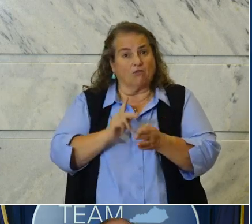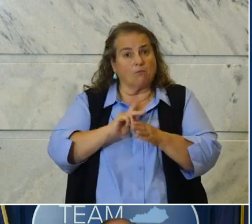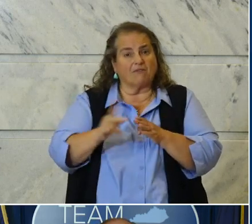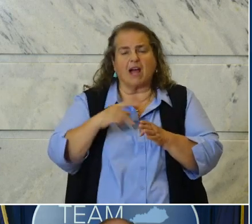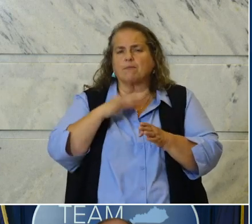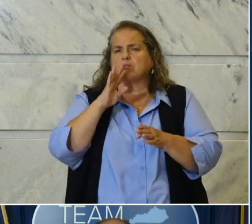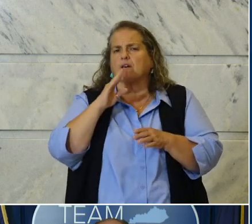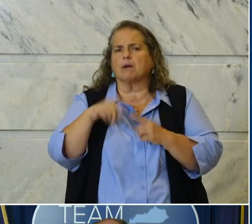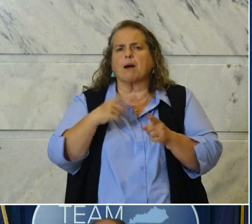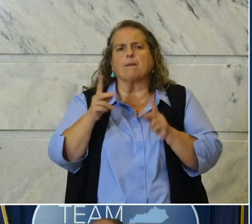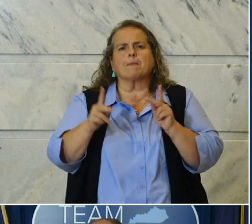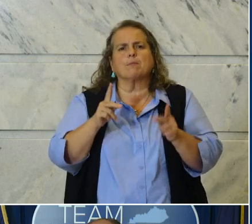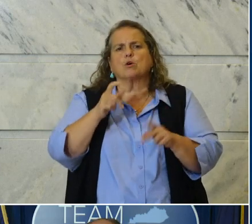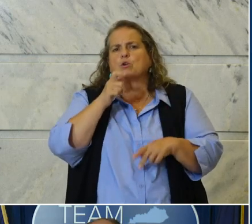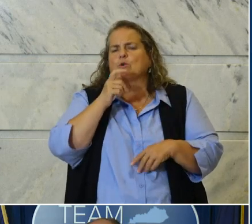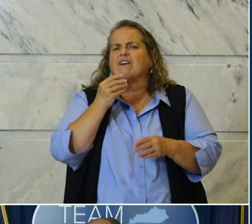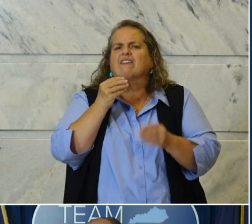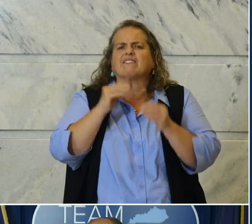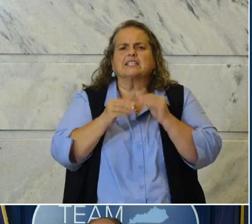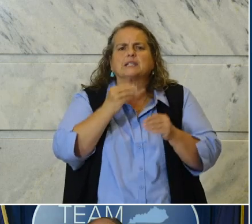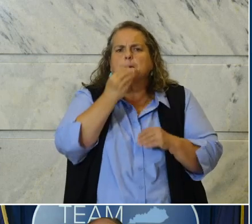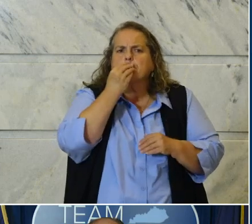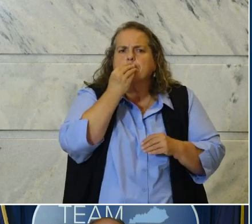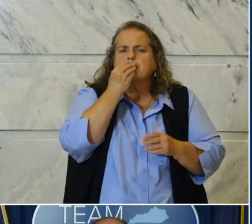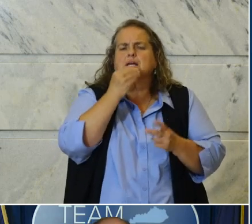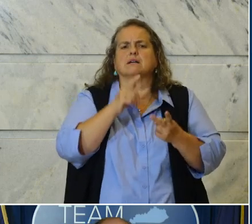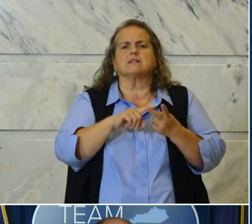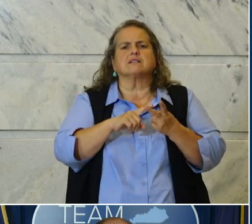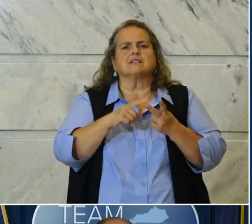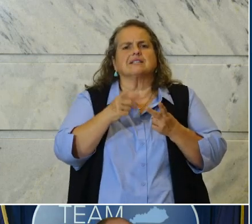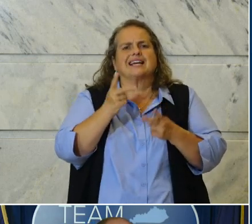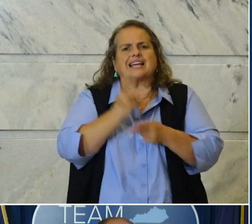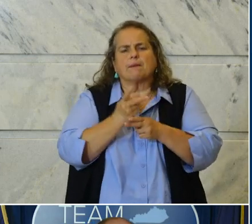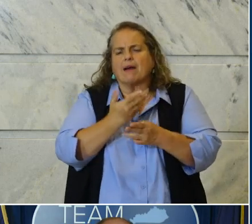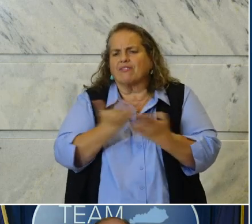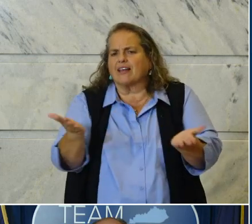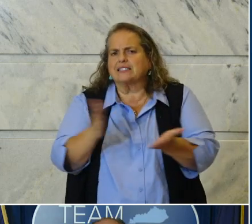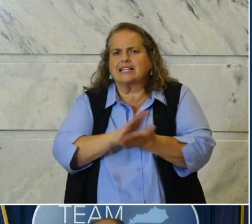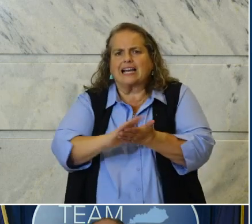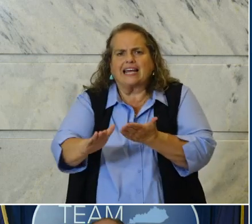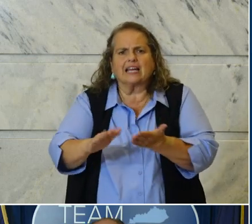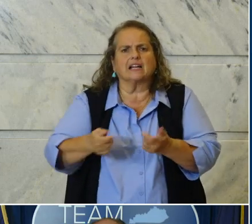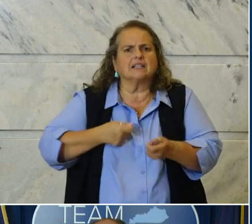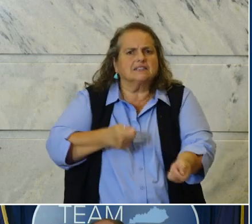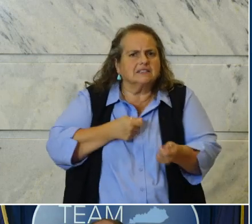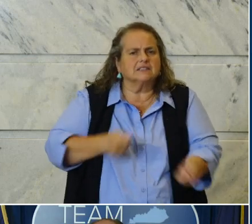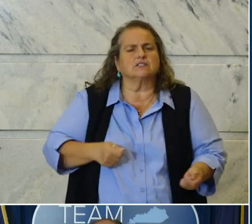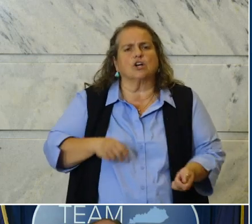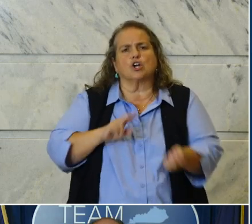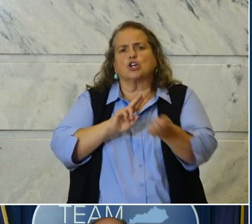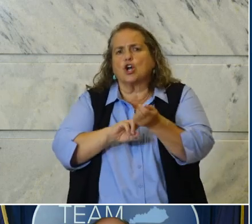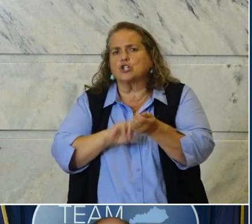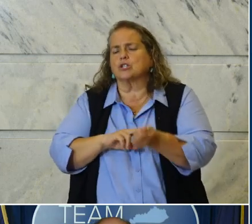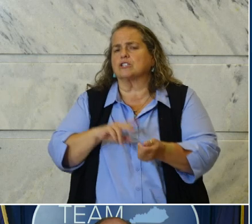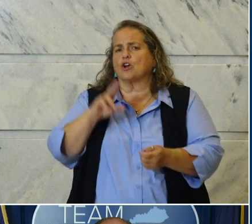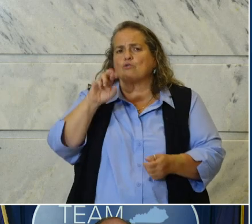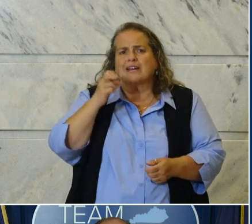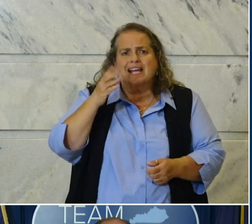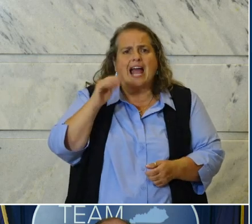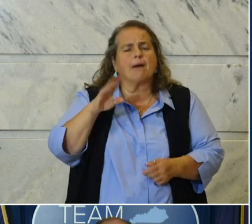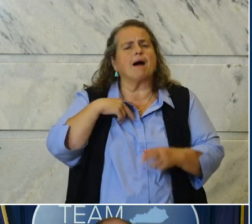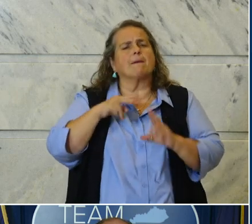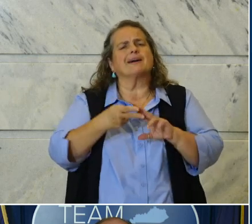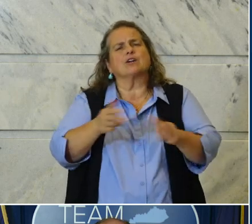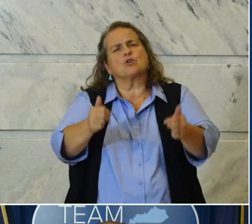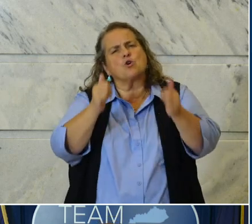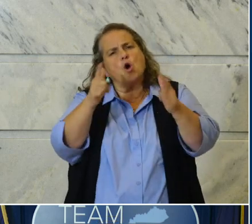I'm talking about the people that fix the meals and keep the facility clean, from the nurses to the folks that do the rehab, all of those individuals